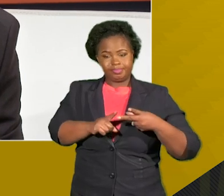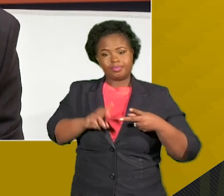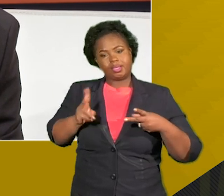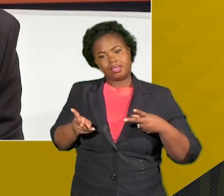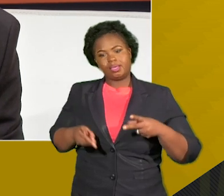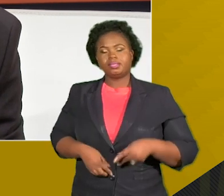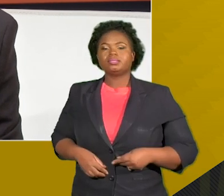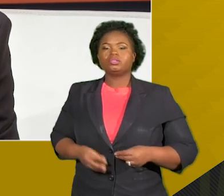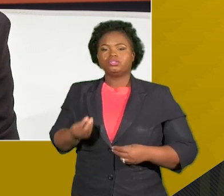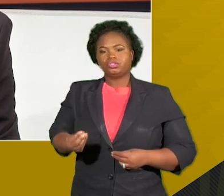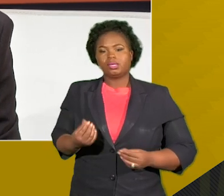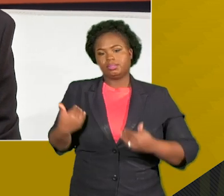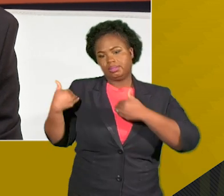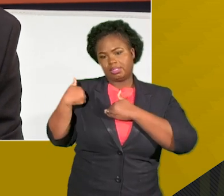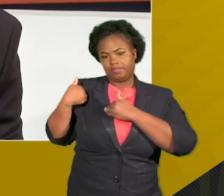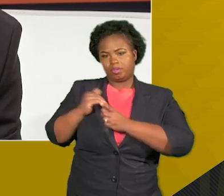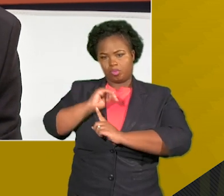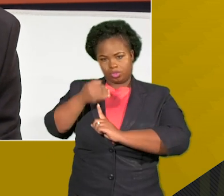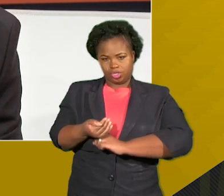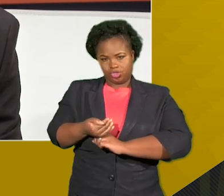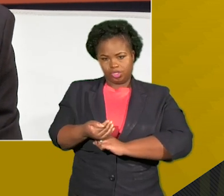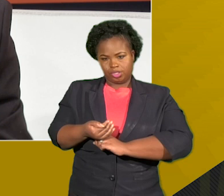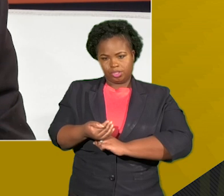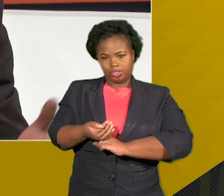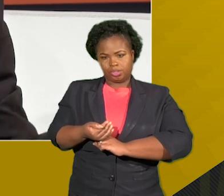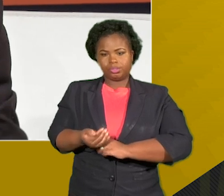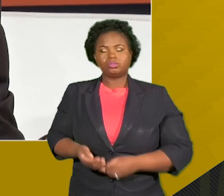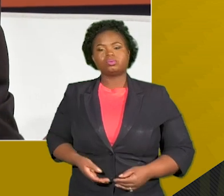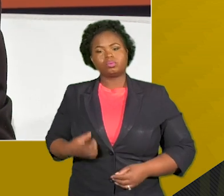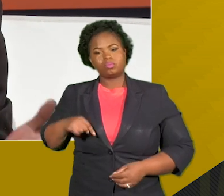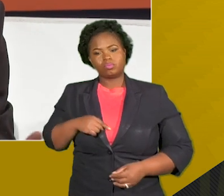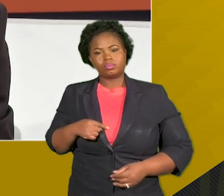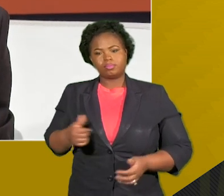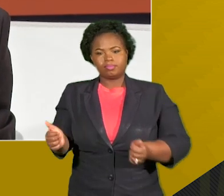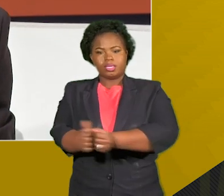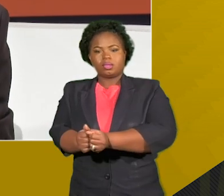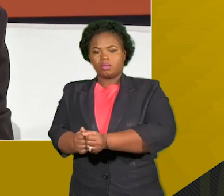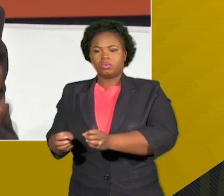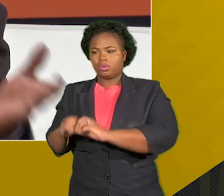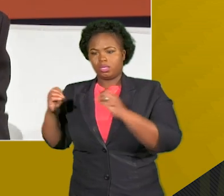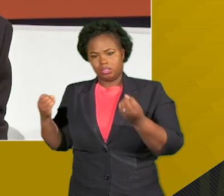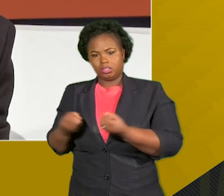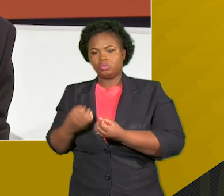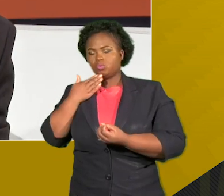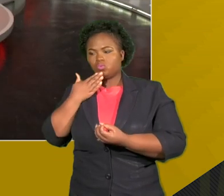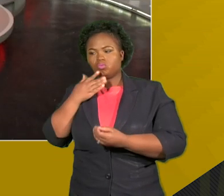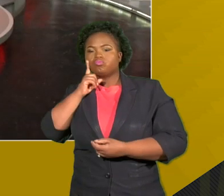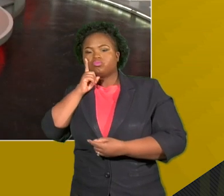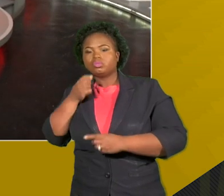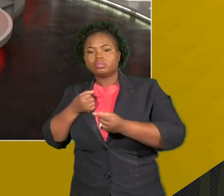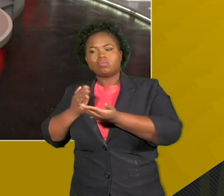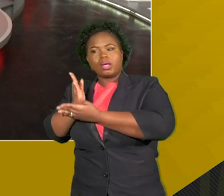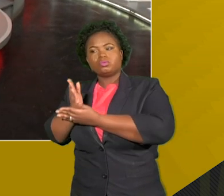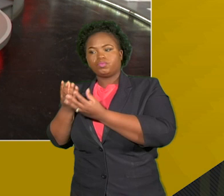looking at child safety and protection. Nice. So that's where we want to partner with organizations that are looking at the rights of children on the